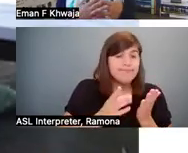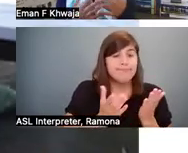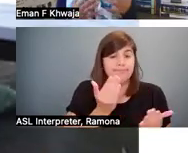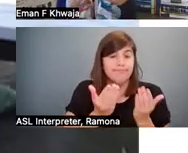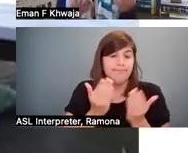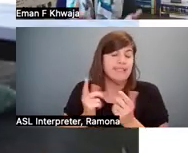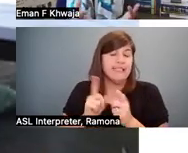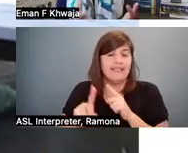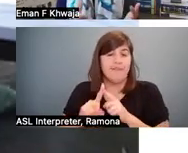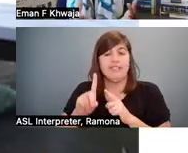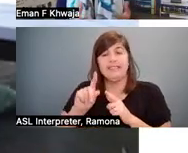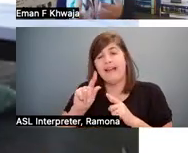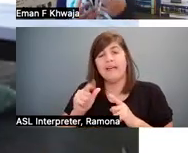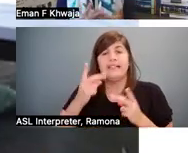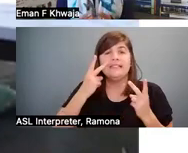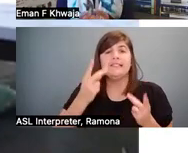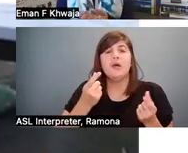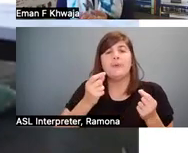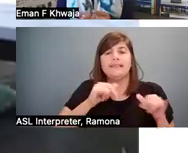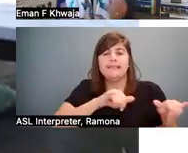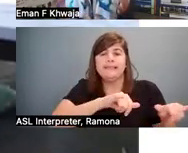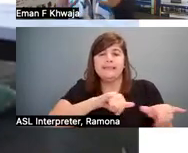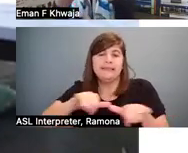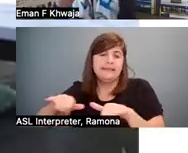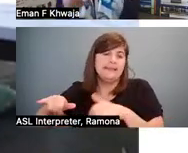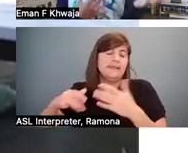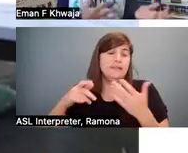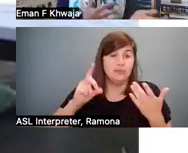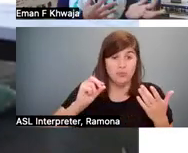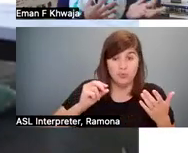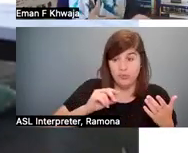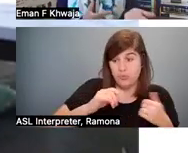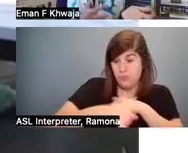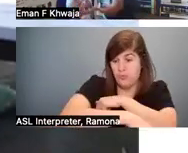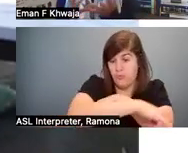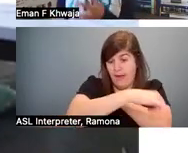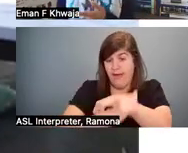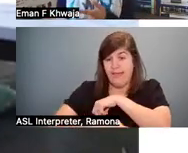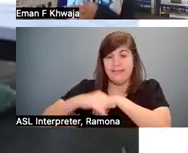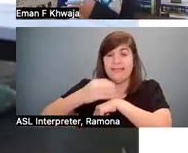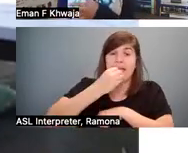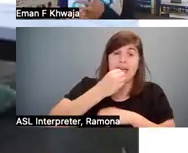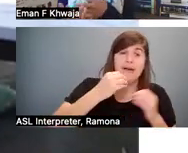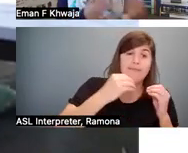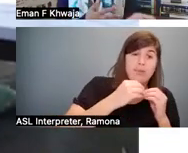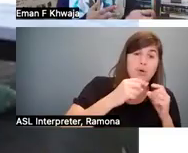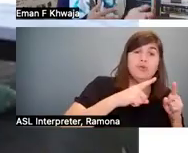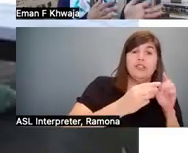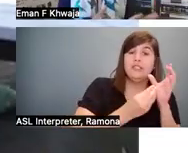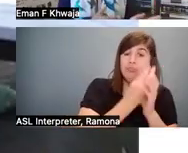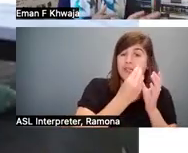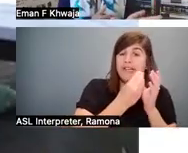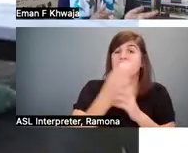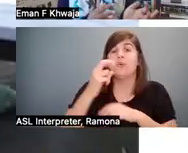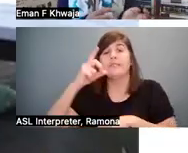and we're looking for trends in the data to answer questions like, do whales feed more during the spring or the summer? Do older whales like